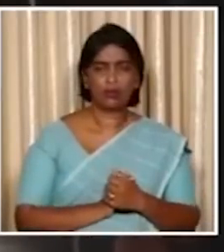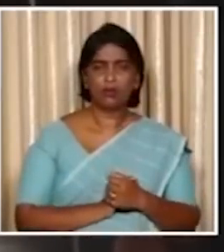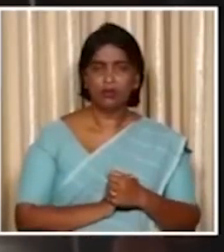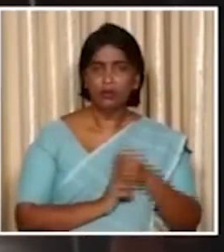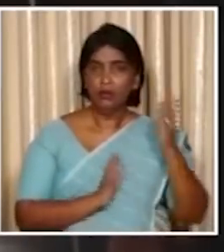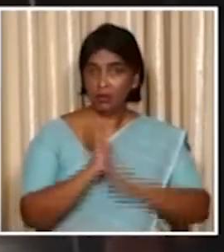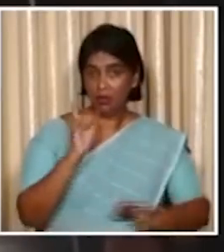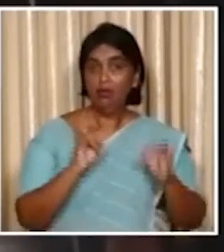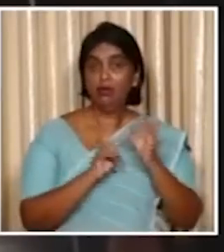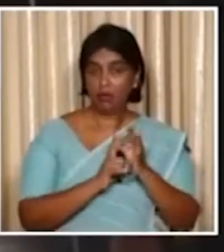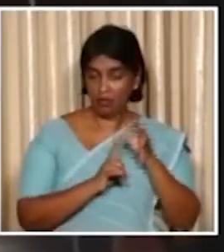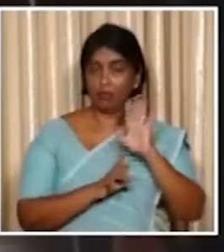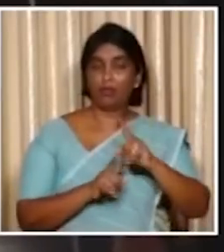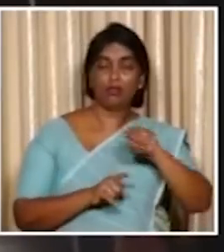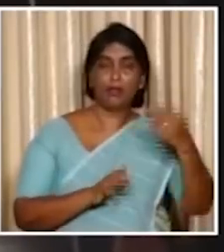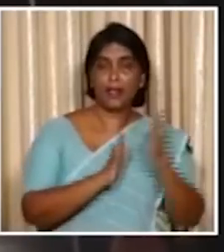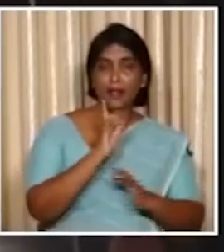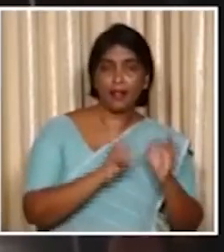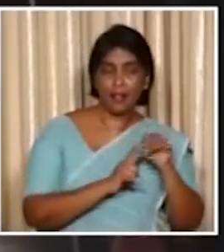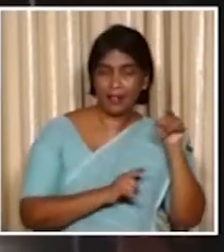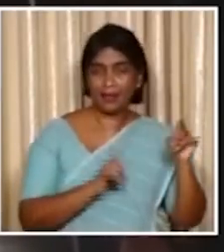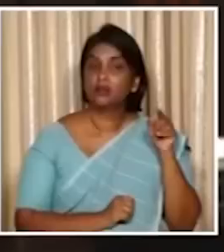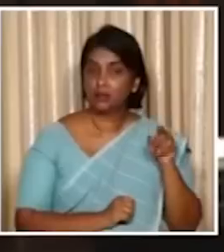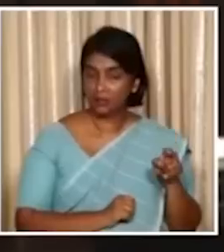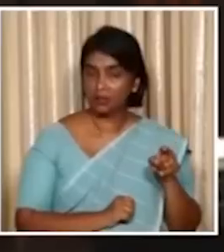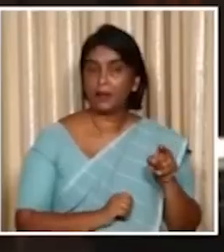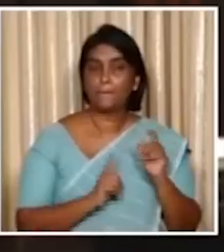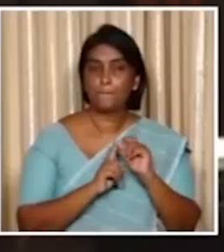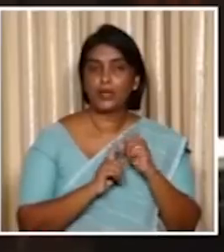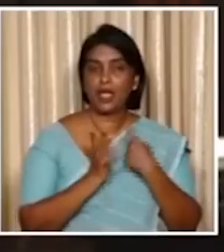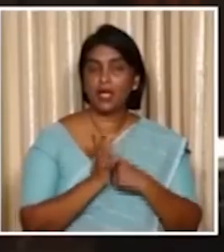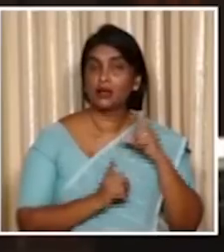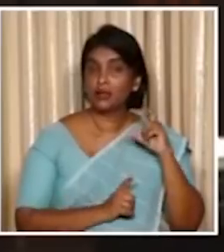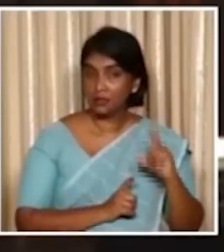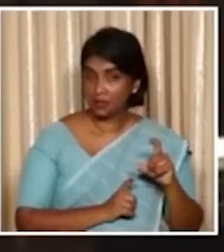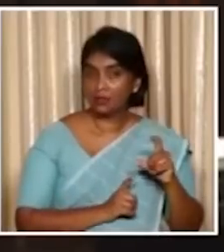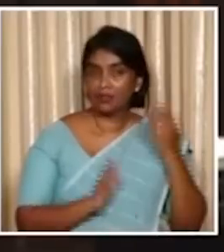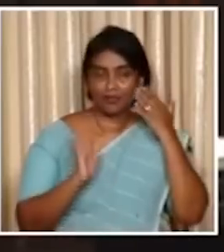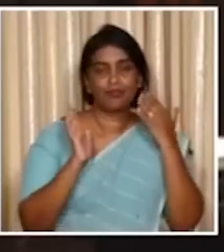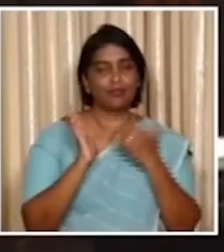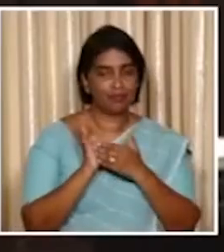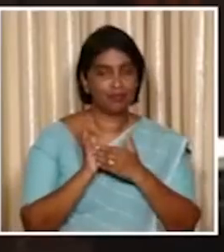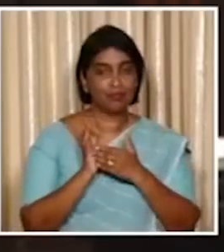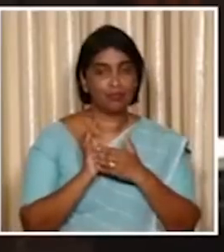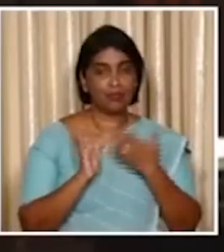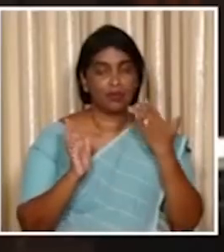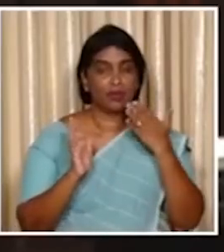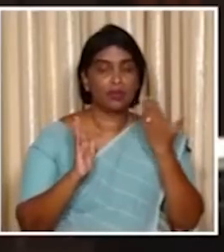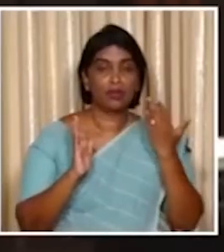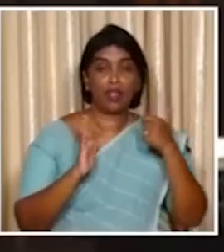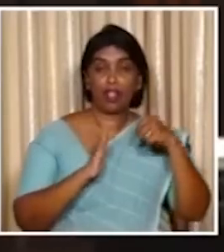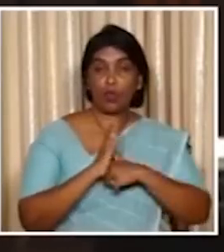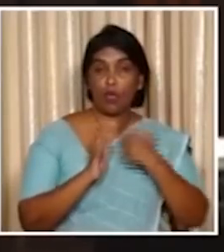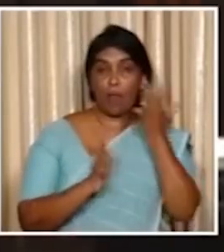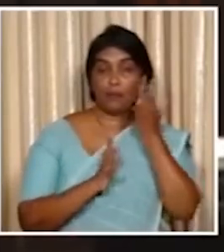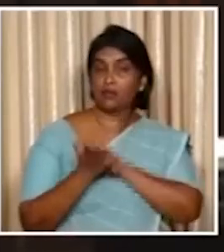to somebody in this house? Right? Right now in this chamber, Mr. Sabri, you can point your hand towards me and say whatever